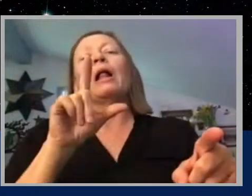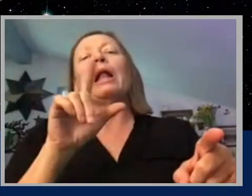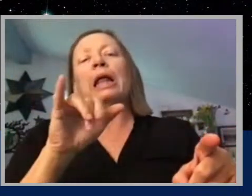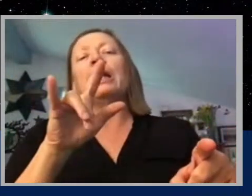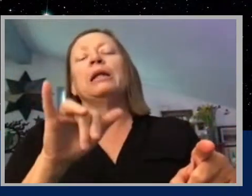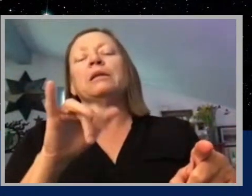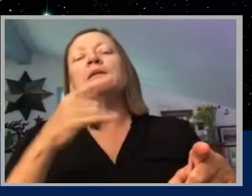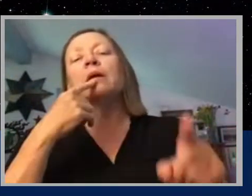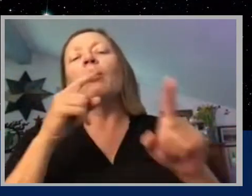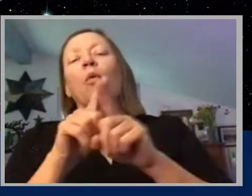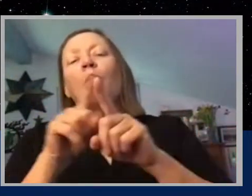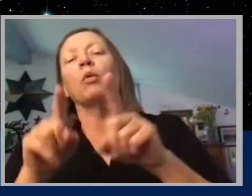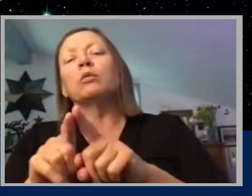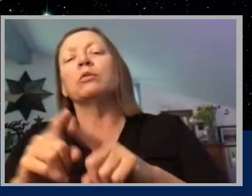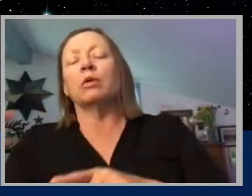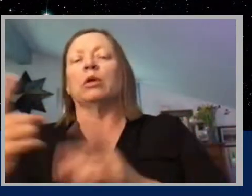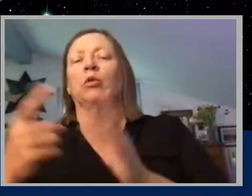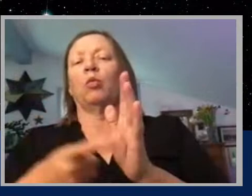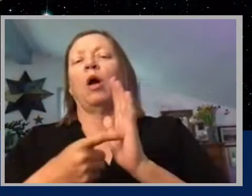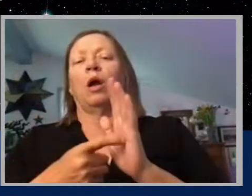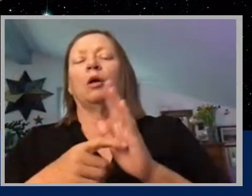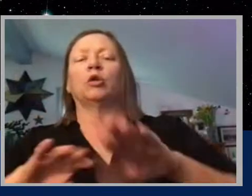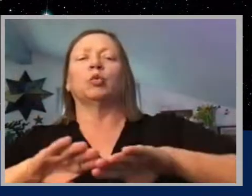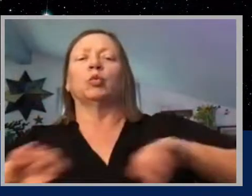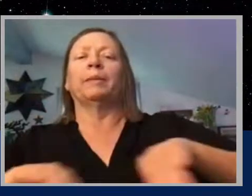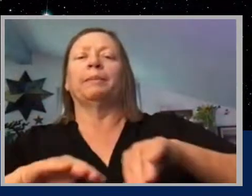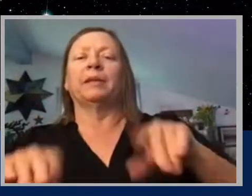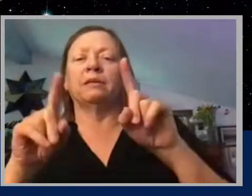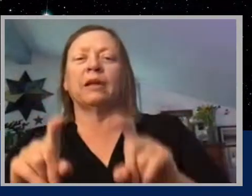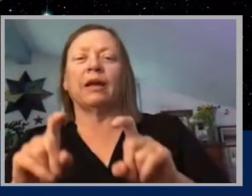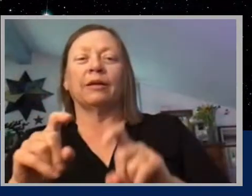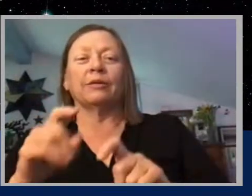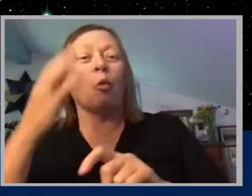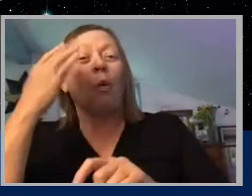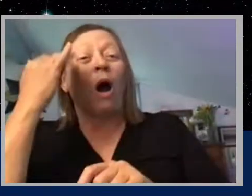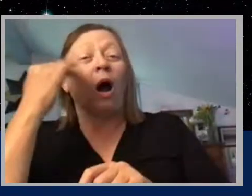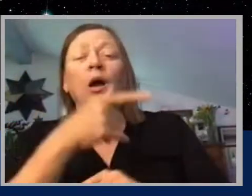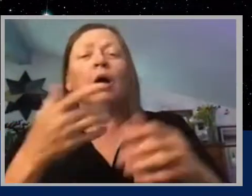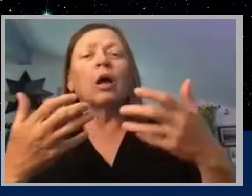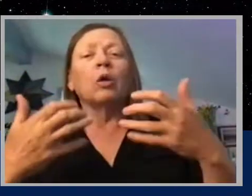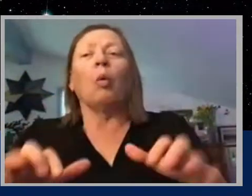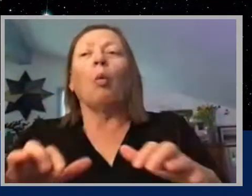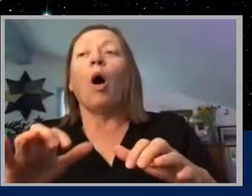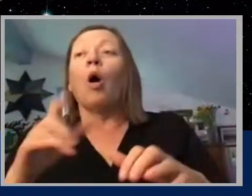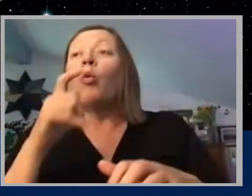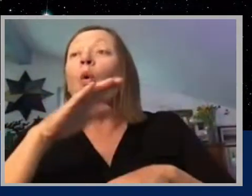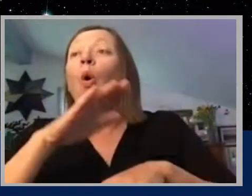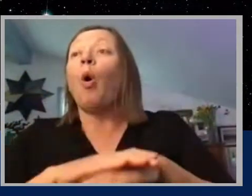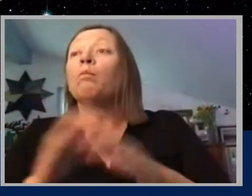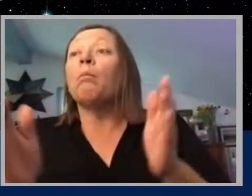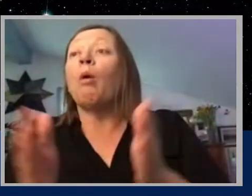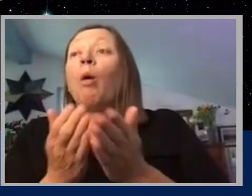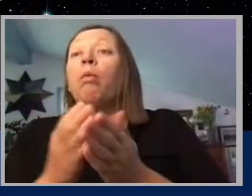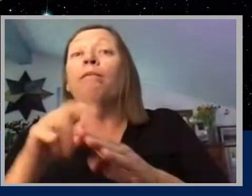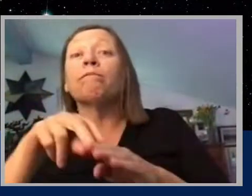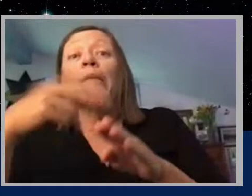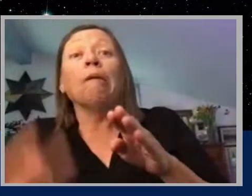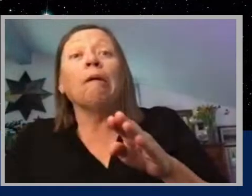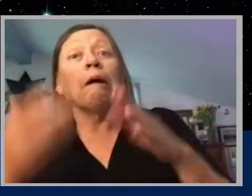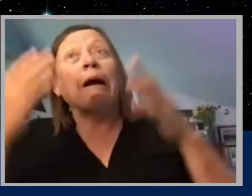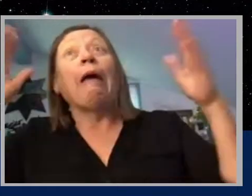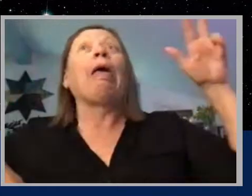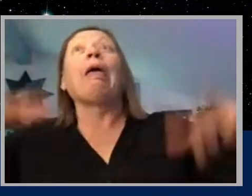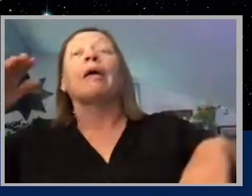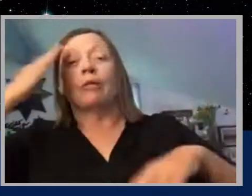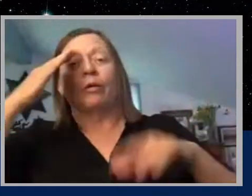just to make sure that, people who are going to small boats don't, know how to swim. So gotcha. So it's not just, I'm going to sign up